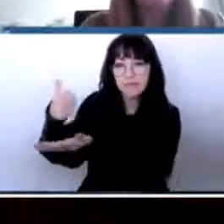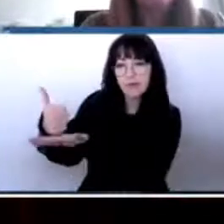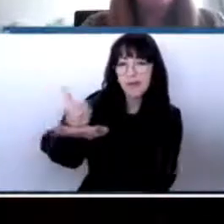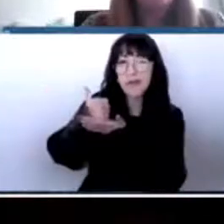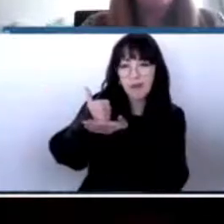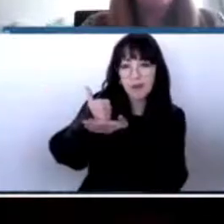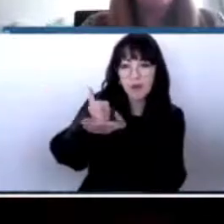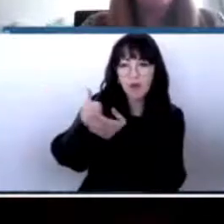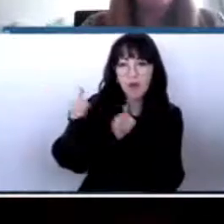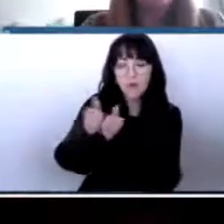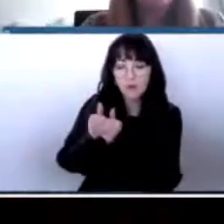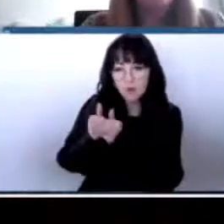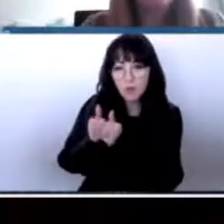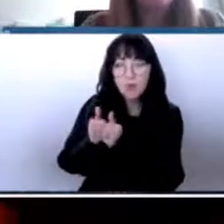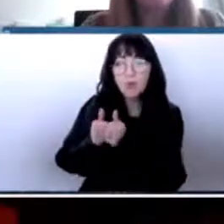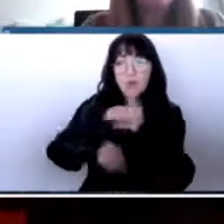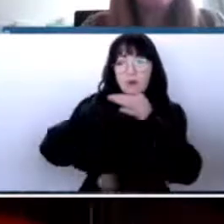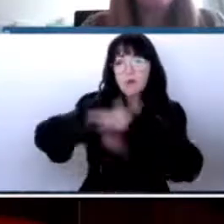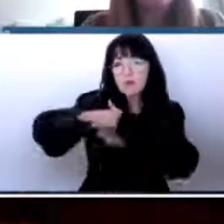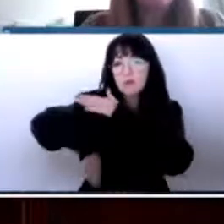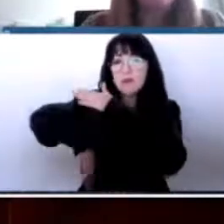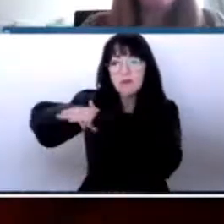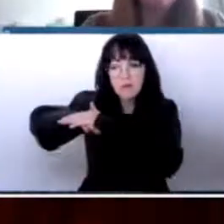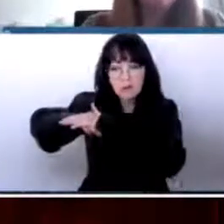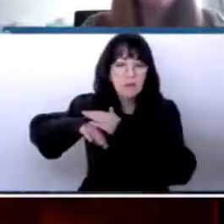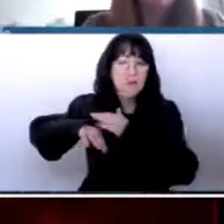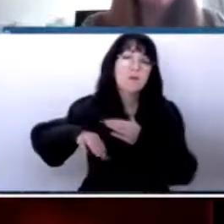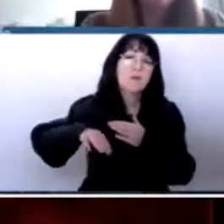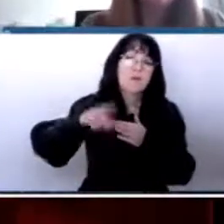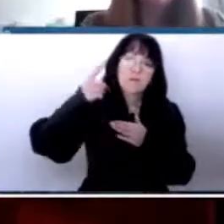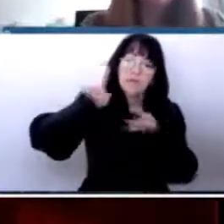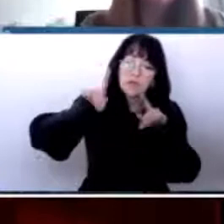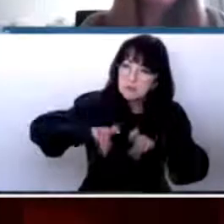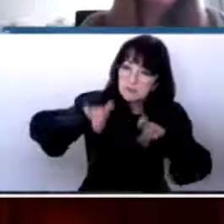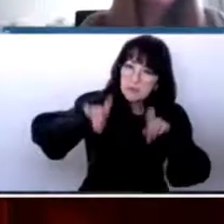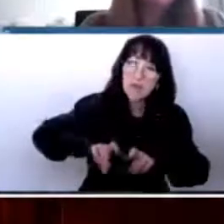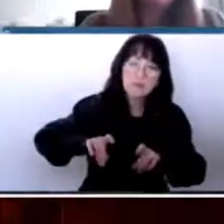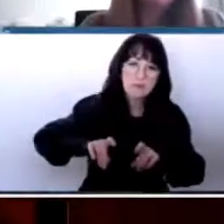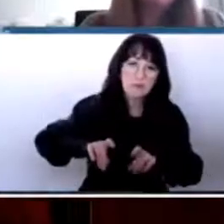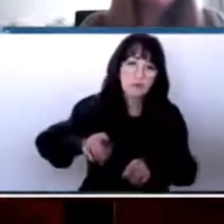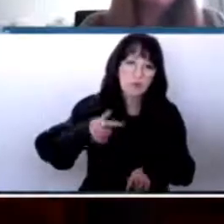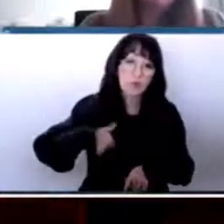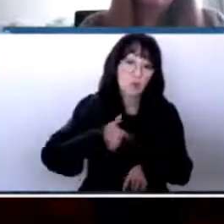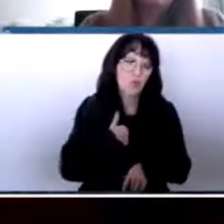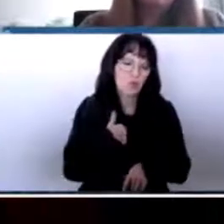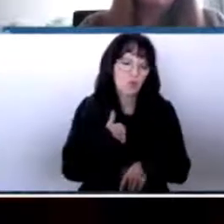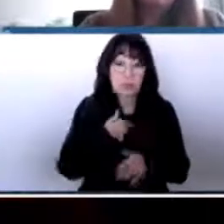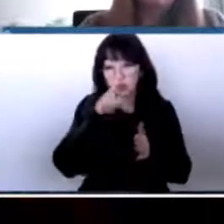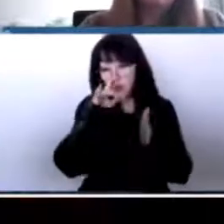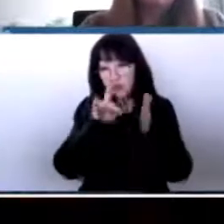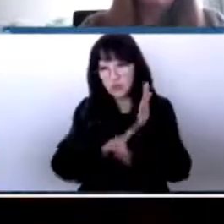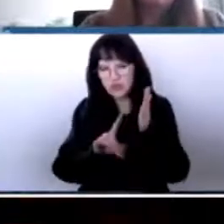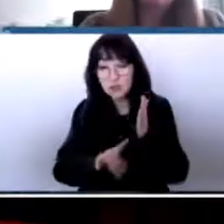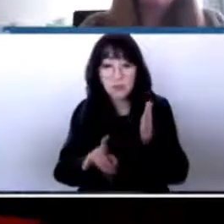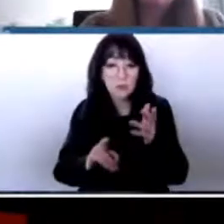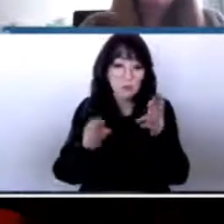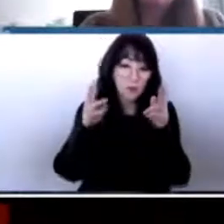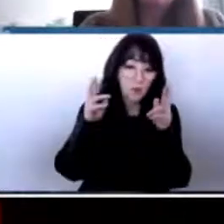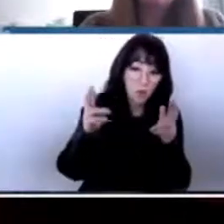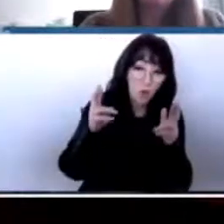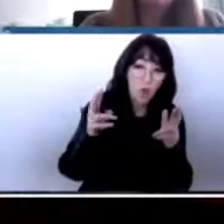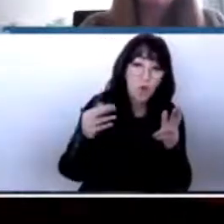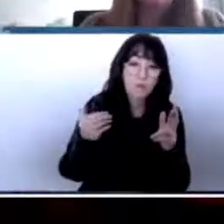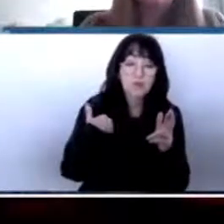some surge capacity for testing, and they've done it in other regions as well. So we're looking to have a